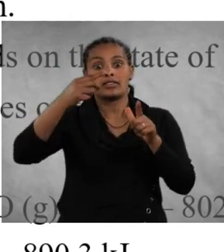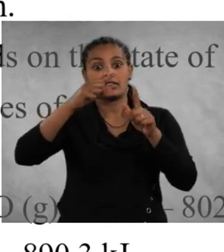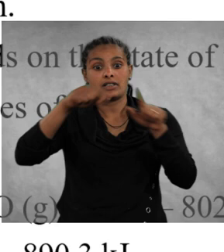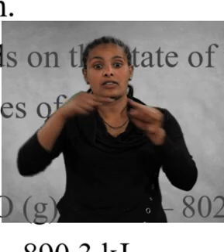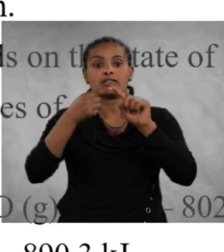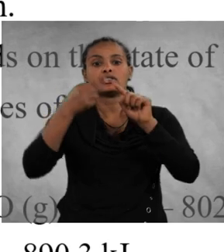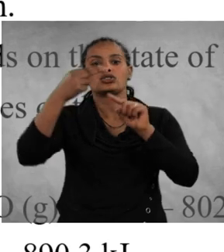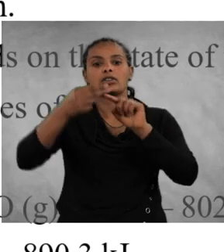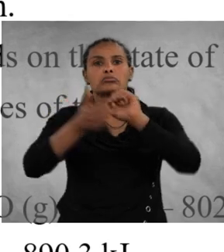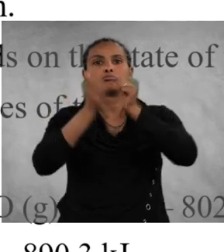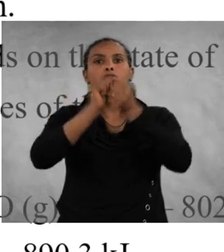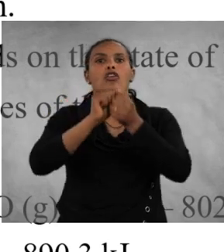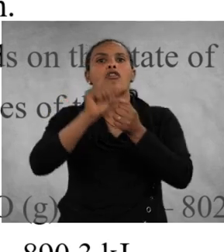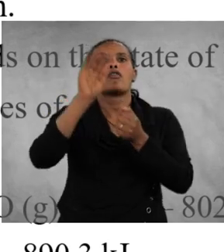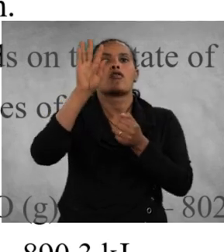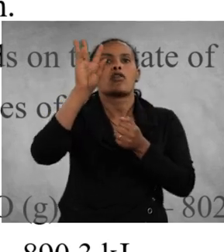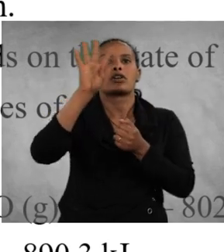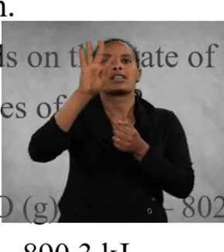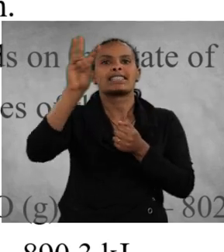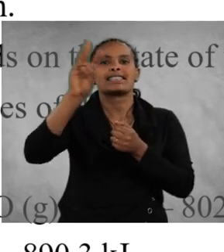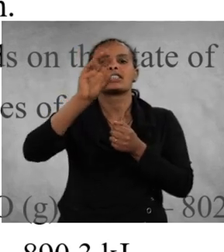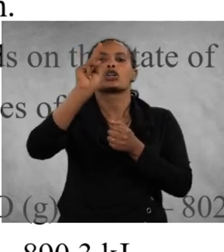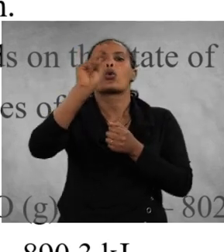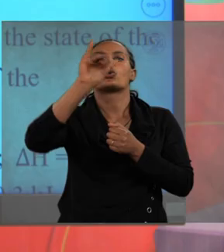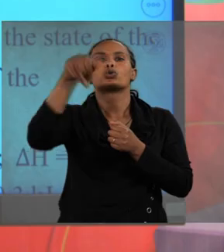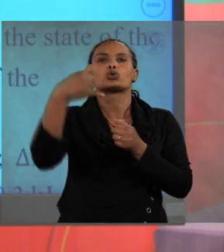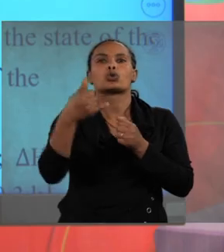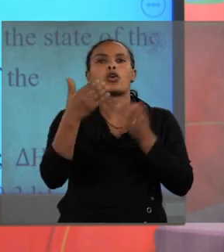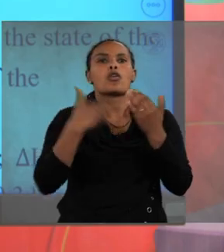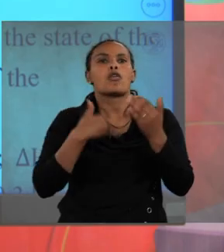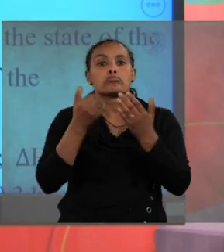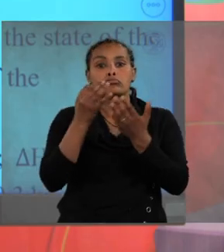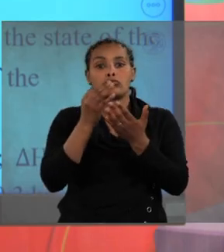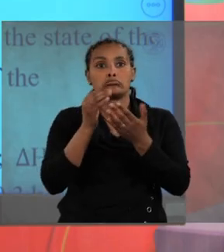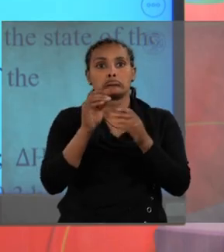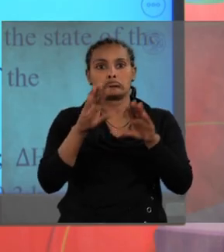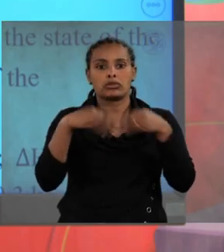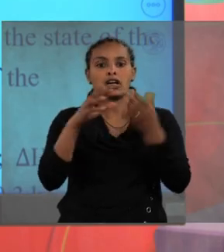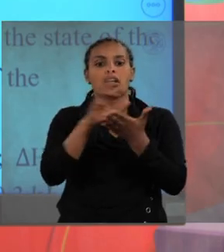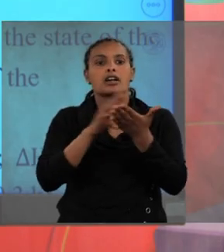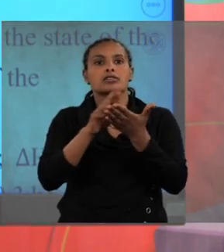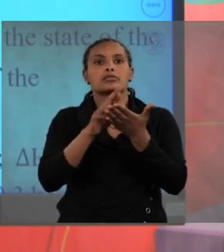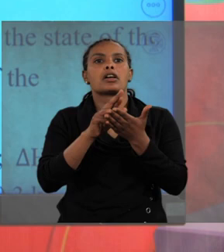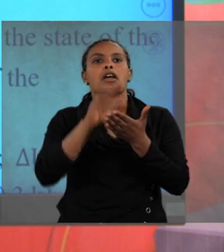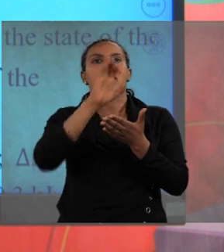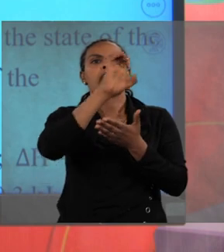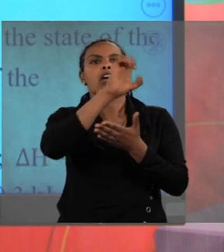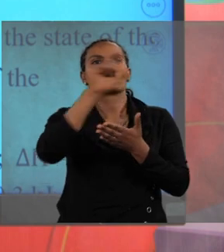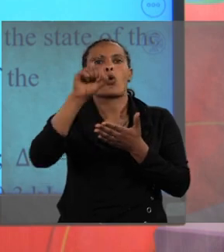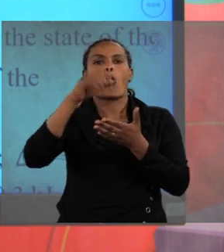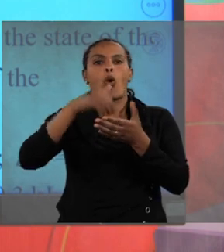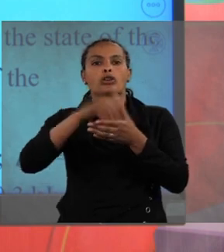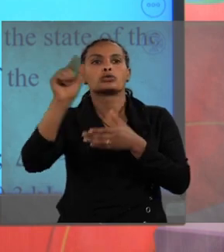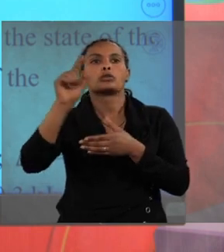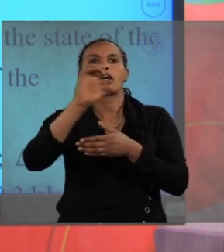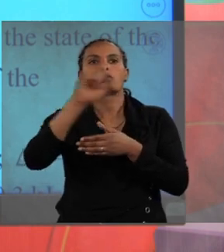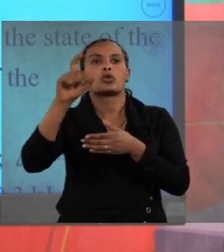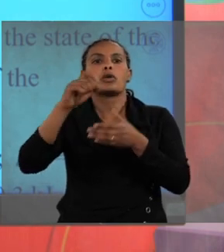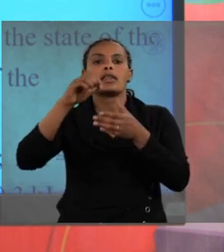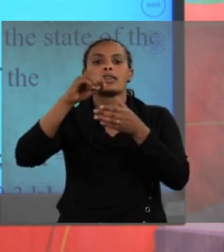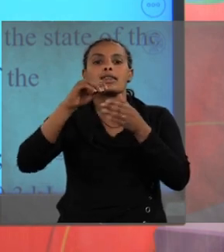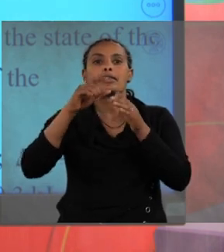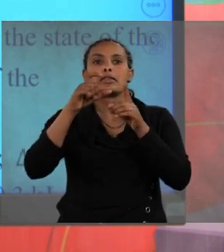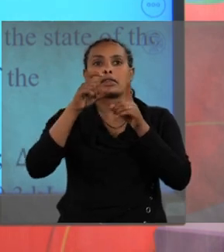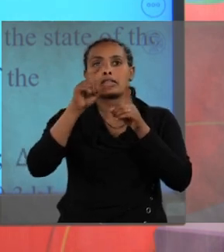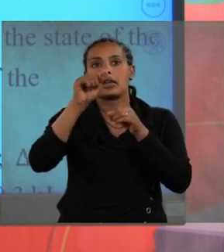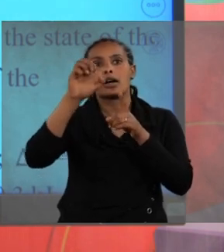is minus 46 kilojoule per mole. Now the forward reaction is exothermic. If you multiply this